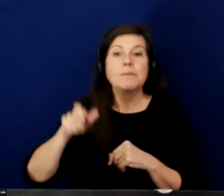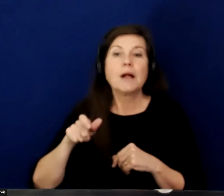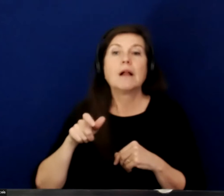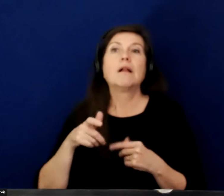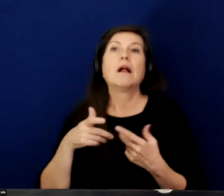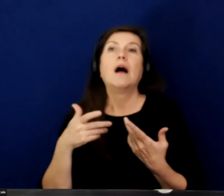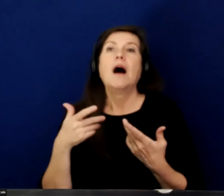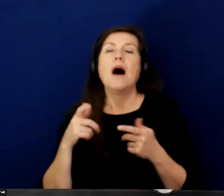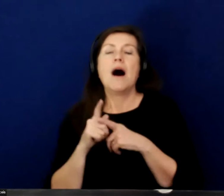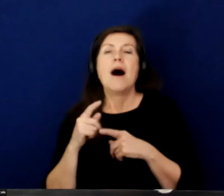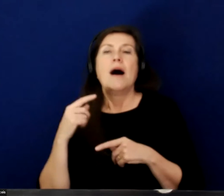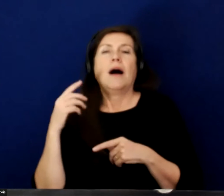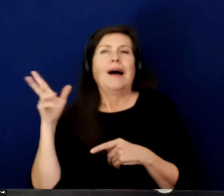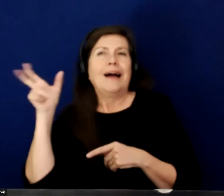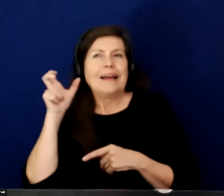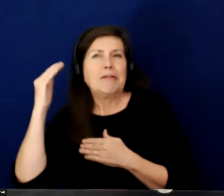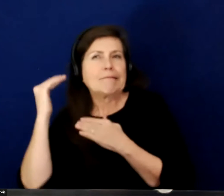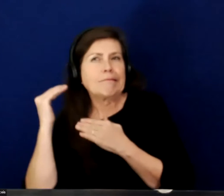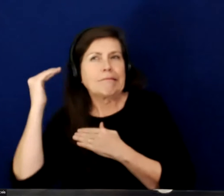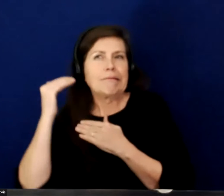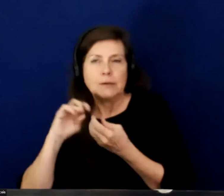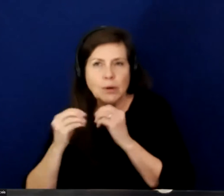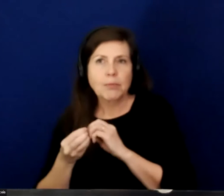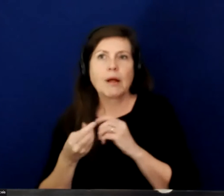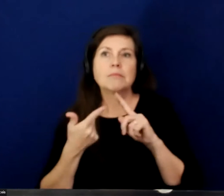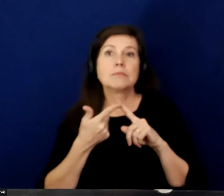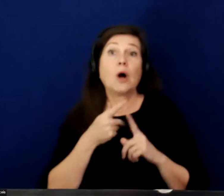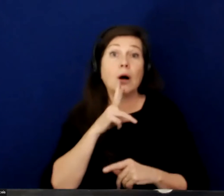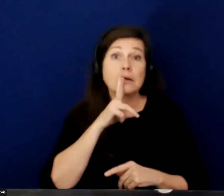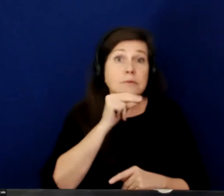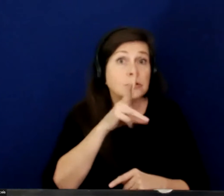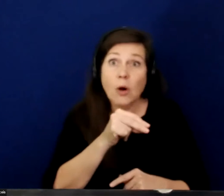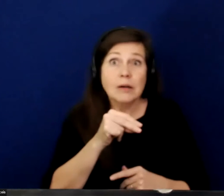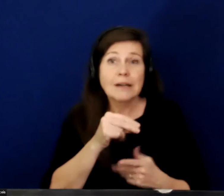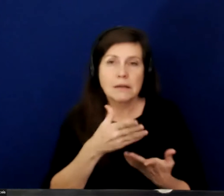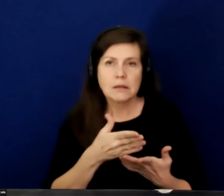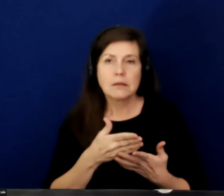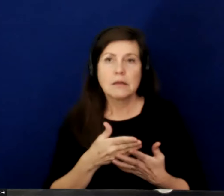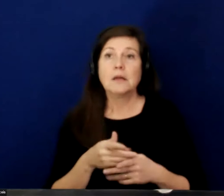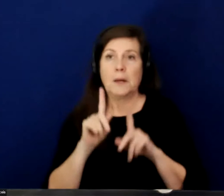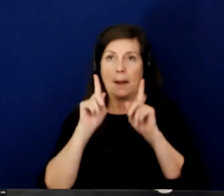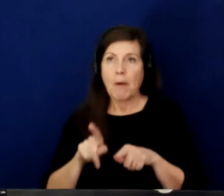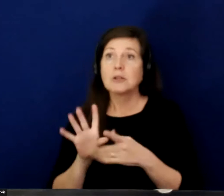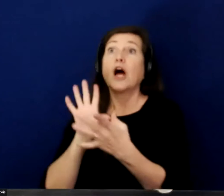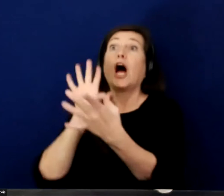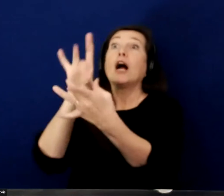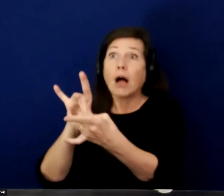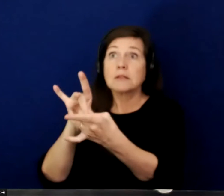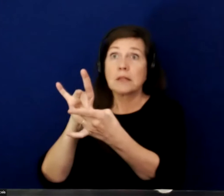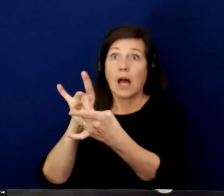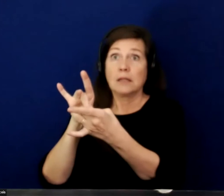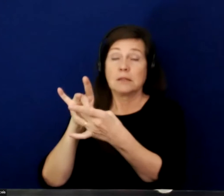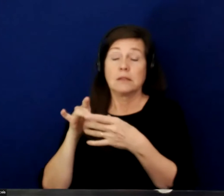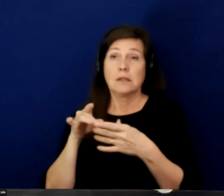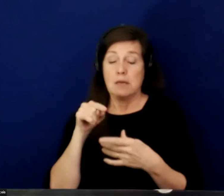and talking, they need to also to get in touch with the healthcare. But the only way